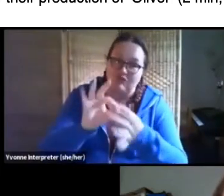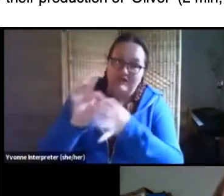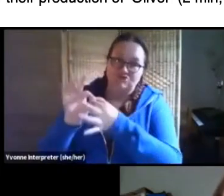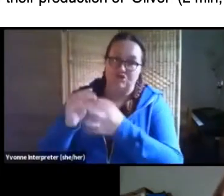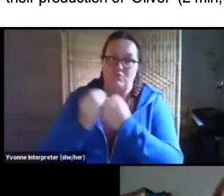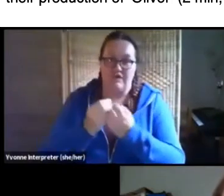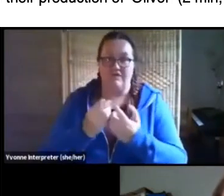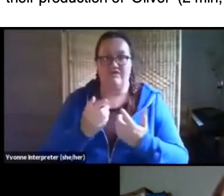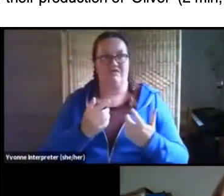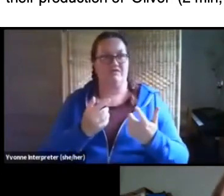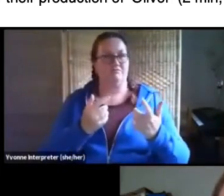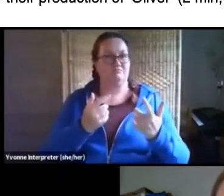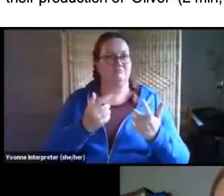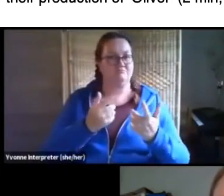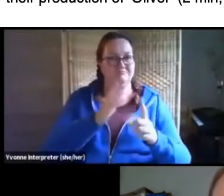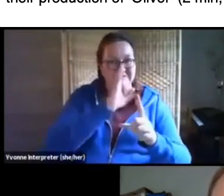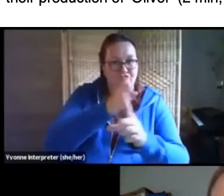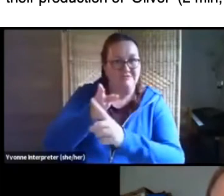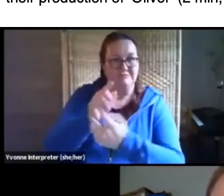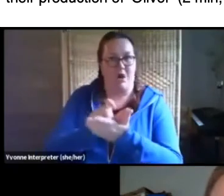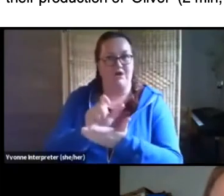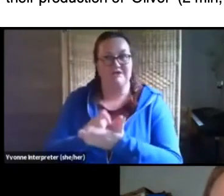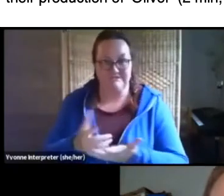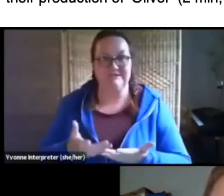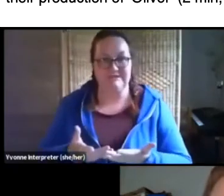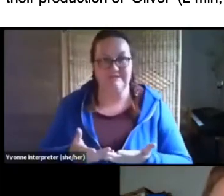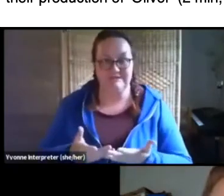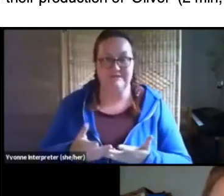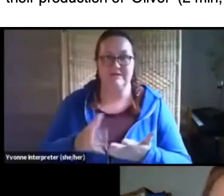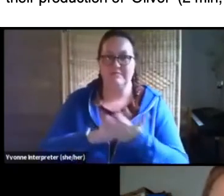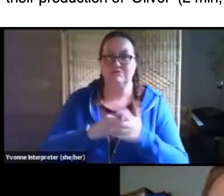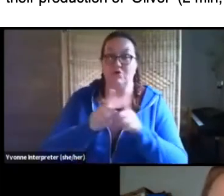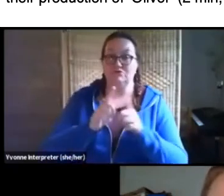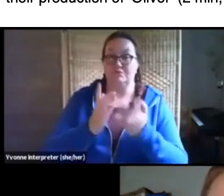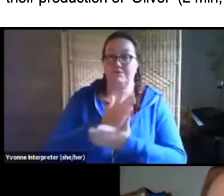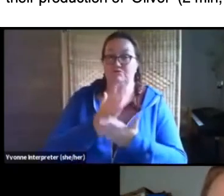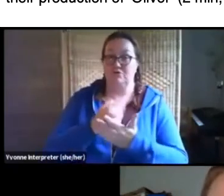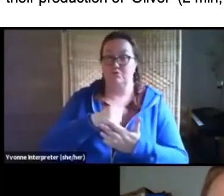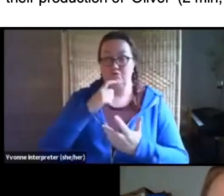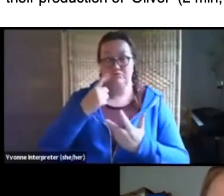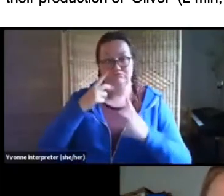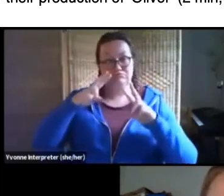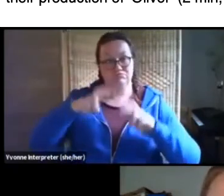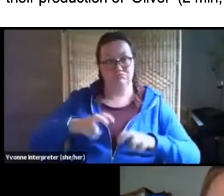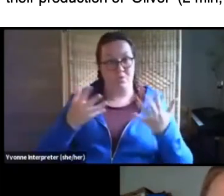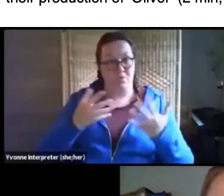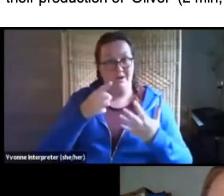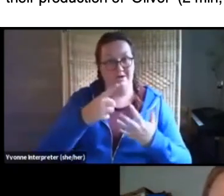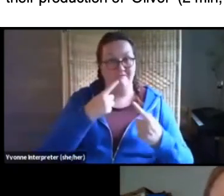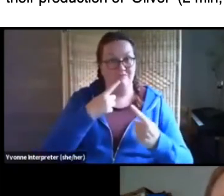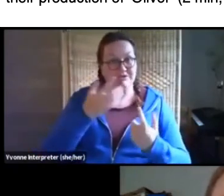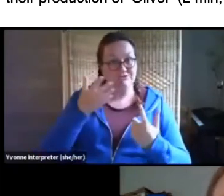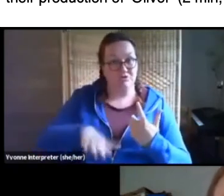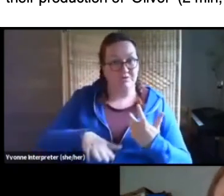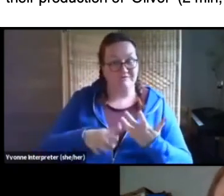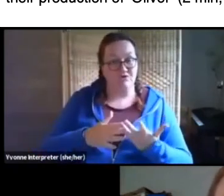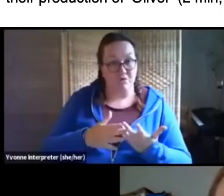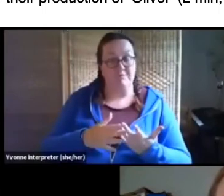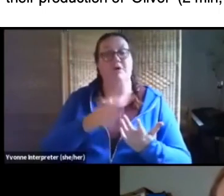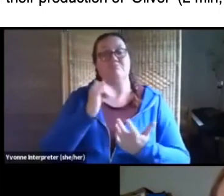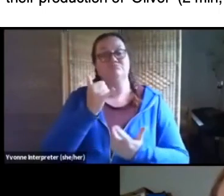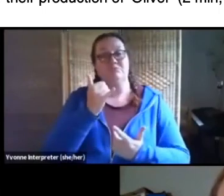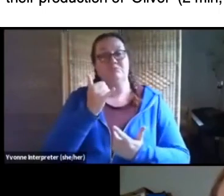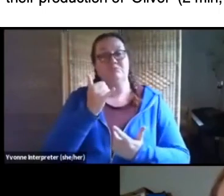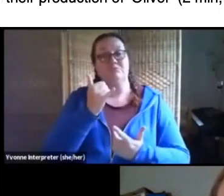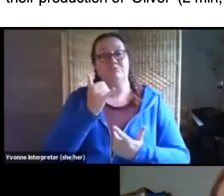to engage with people and say, oh, you know, where do you get your information from? Probably one of the most